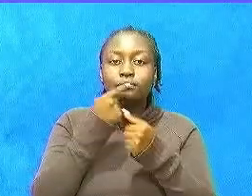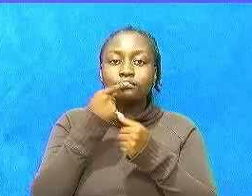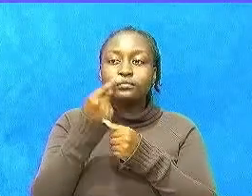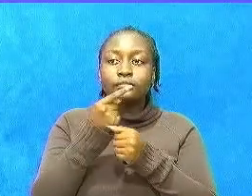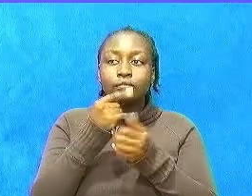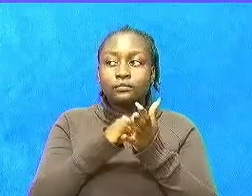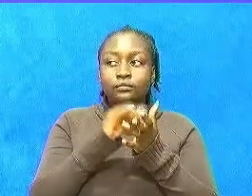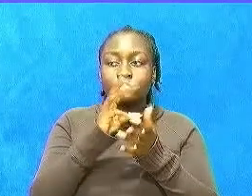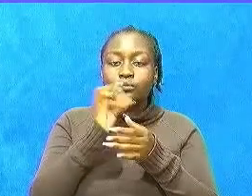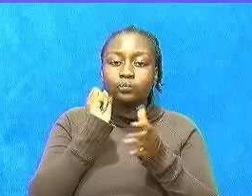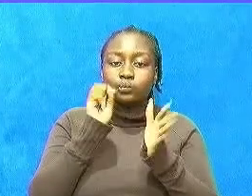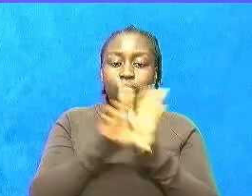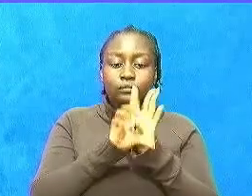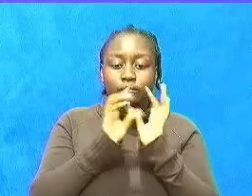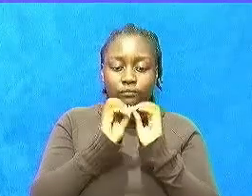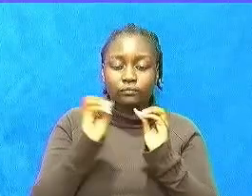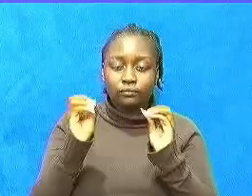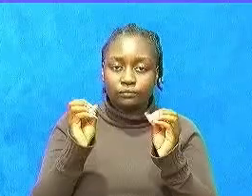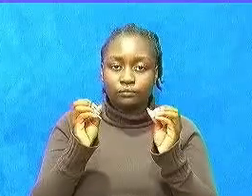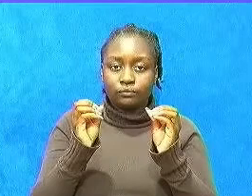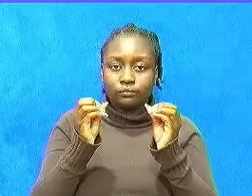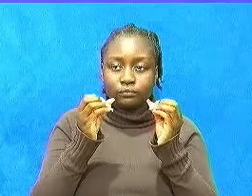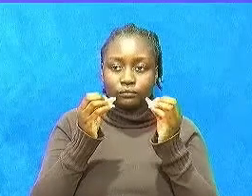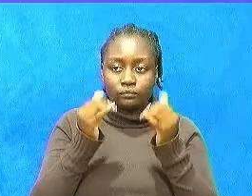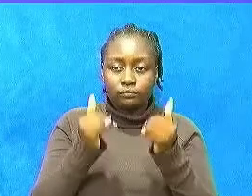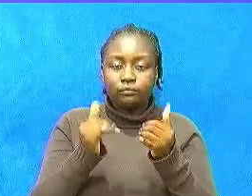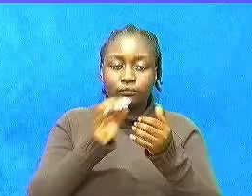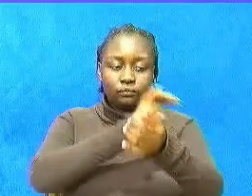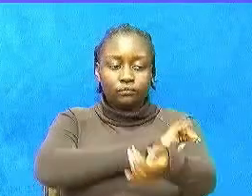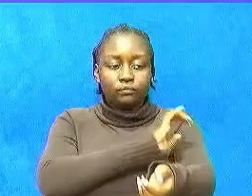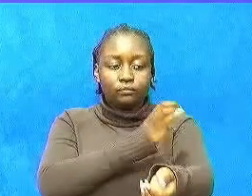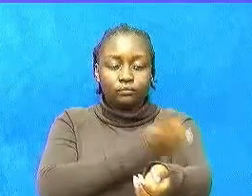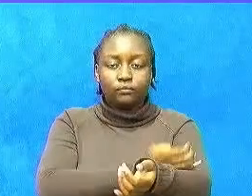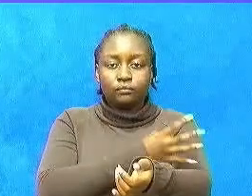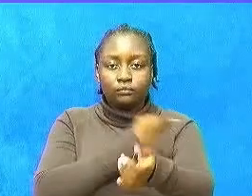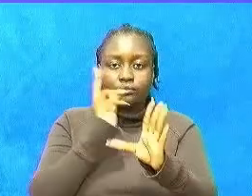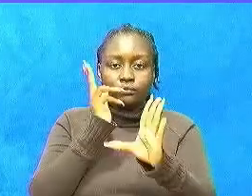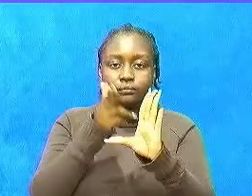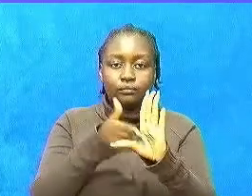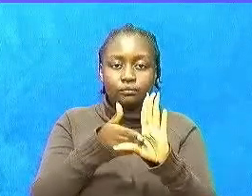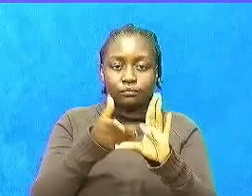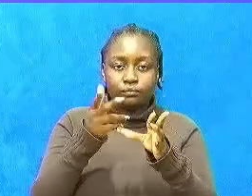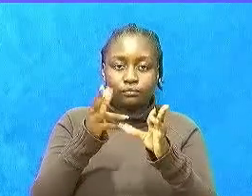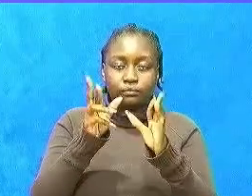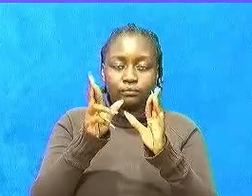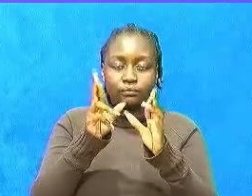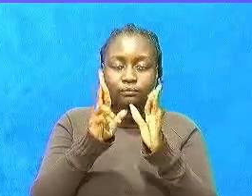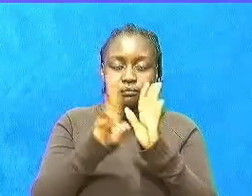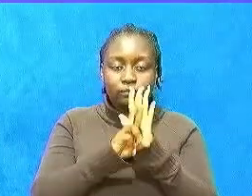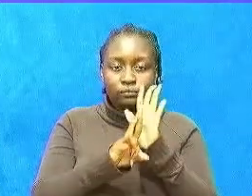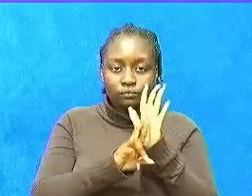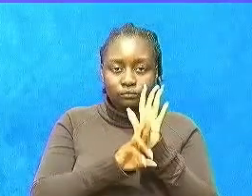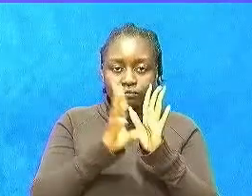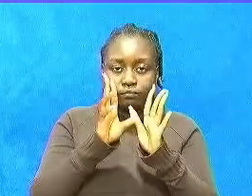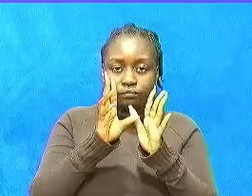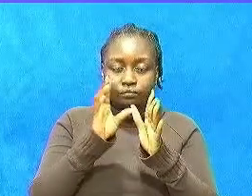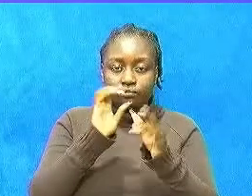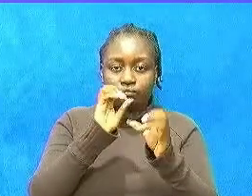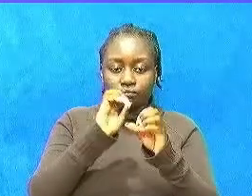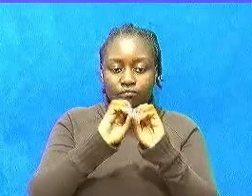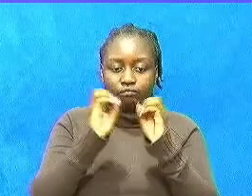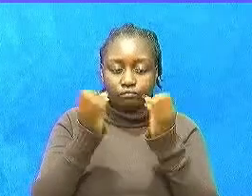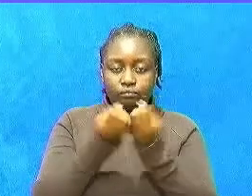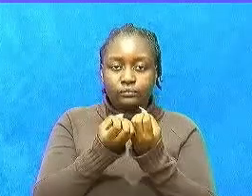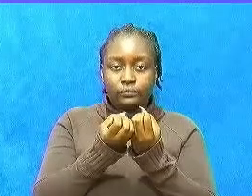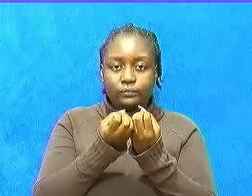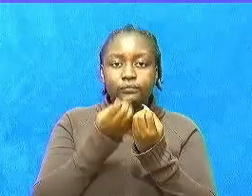was illegal. Now, EPRA, of course, that is the Energy and Petroleum Regulatory Authority, which Omtatah wants the MD,